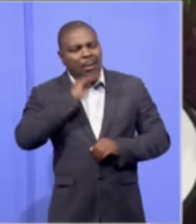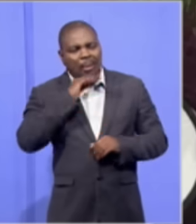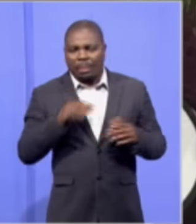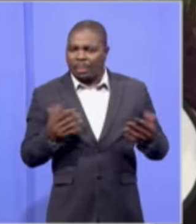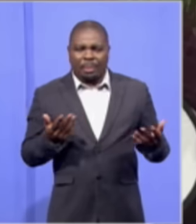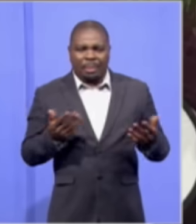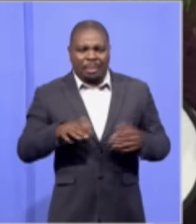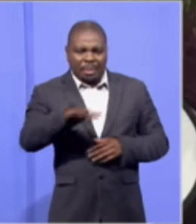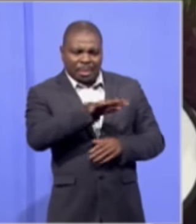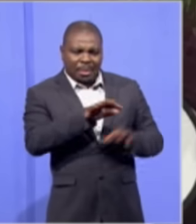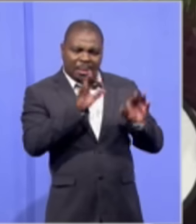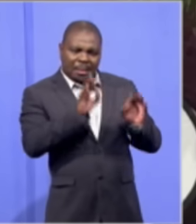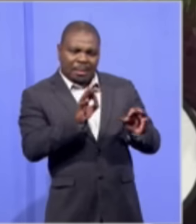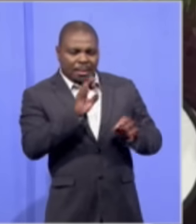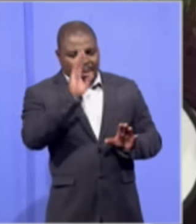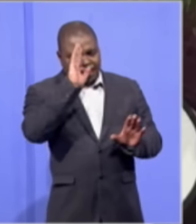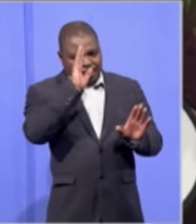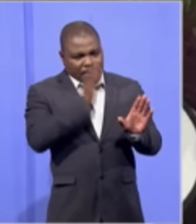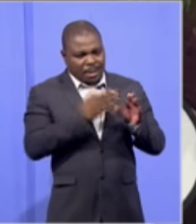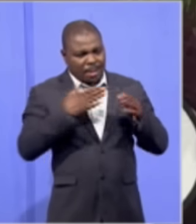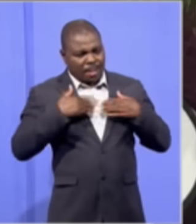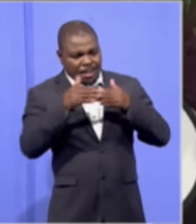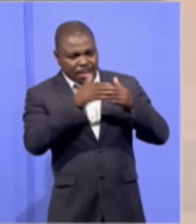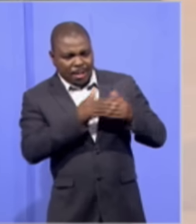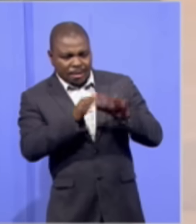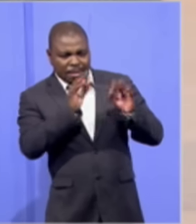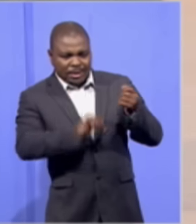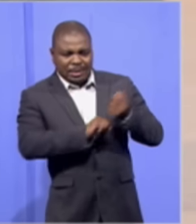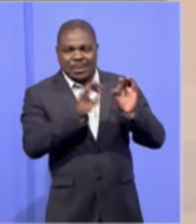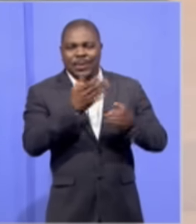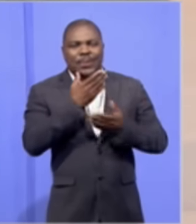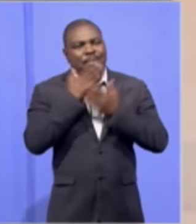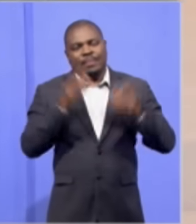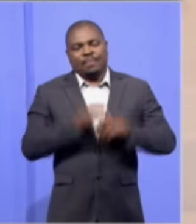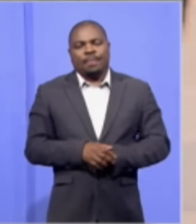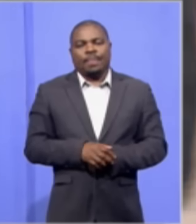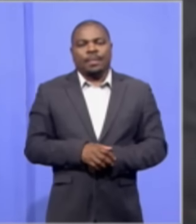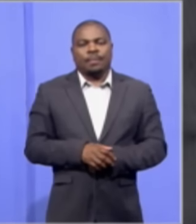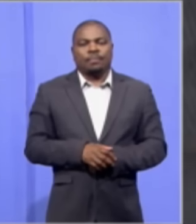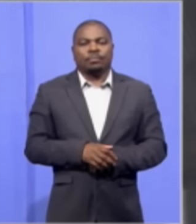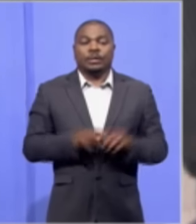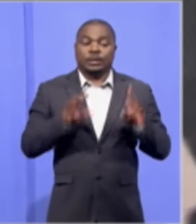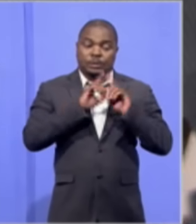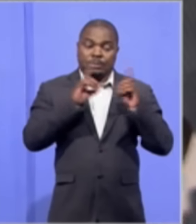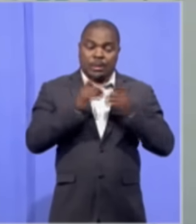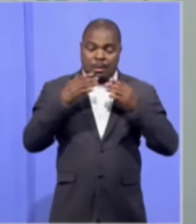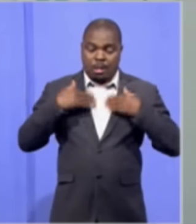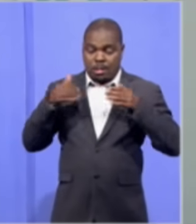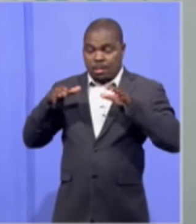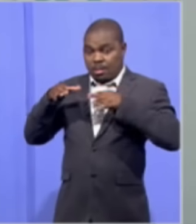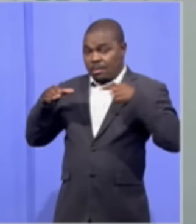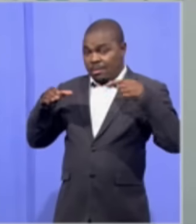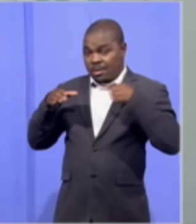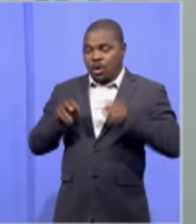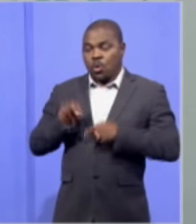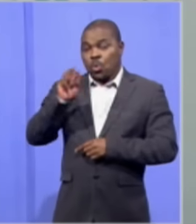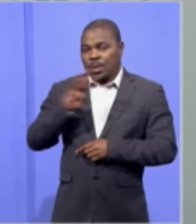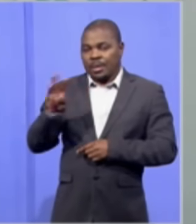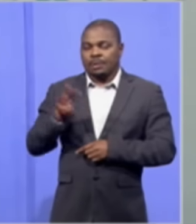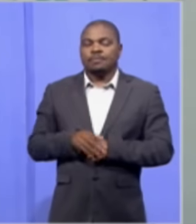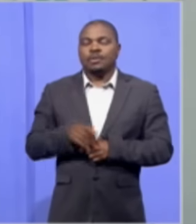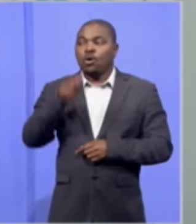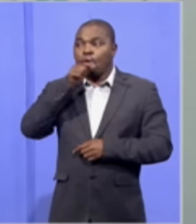e ka supporta a mental health care institution le fa go le jalo ba lefapha la pholo mo profenseng ba